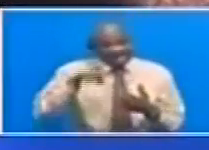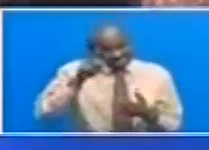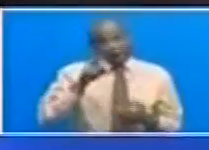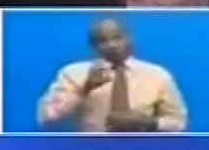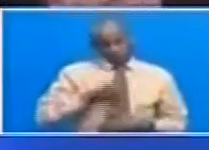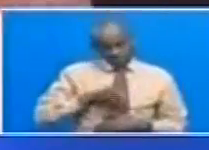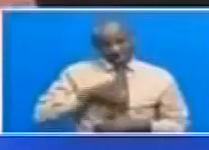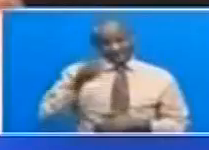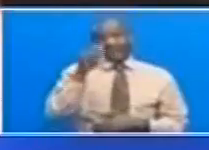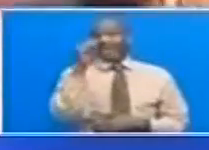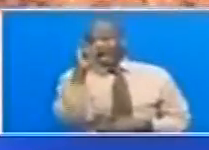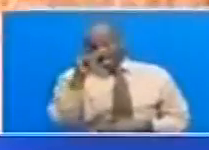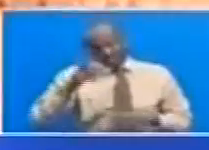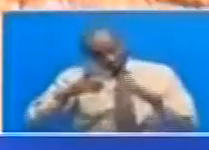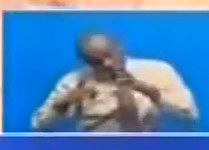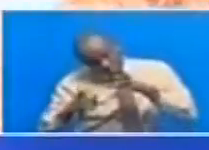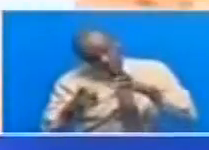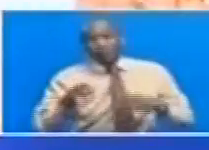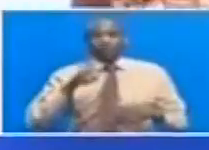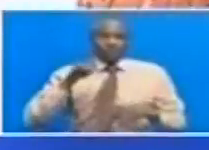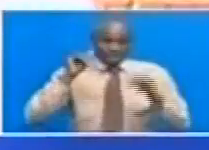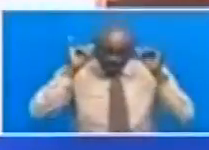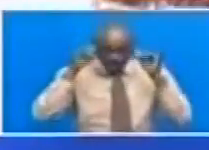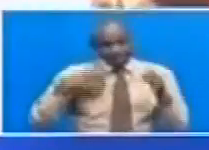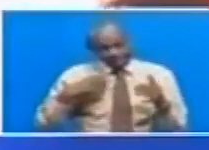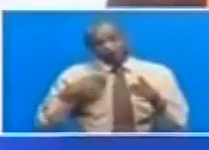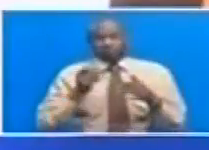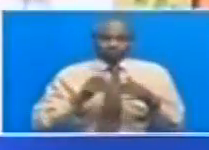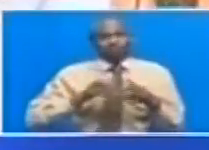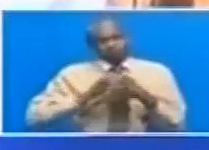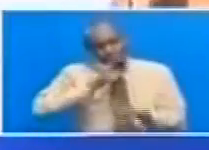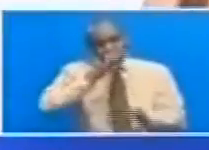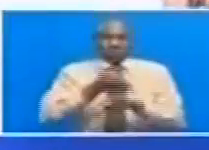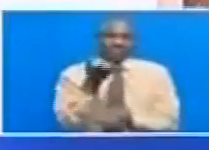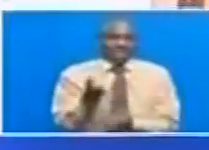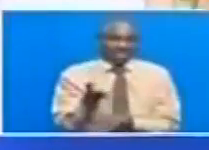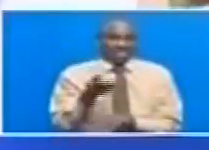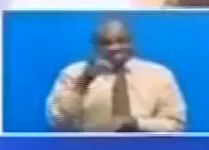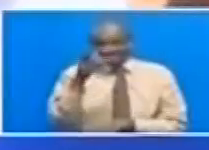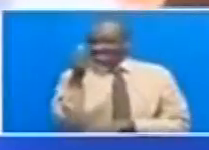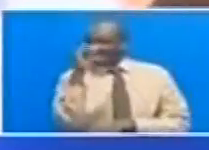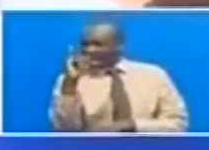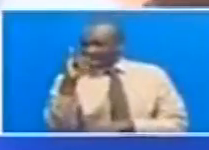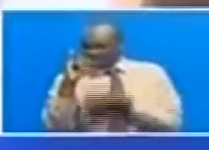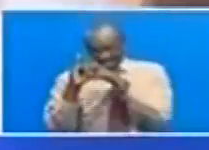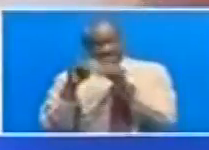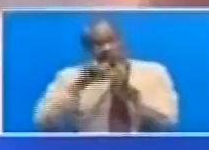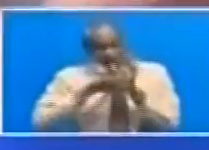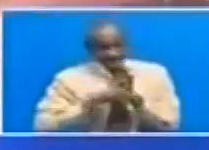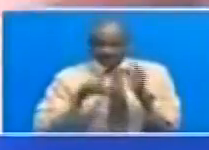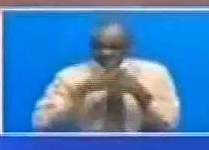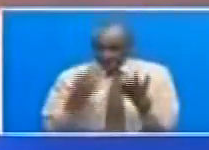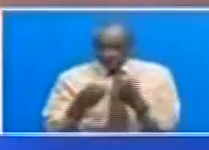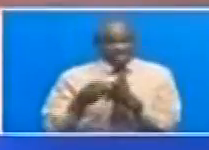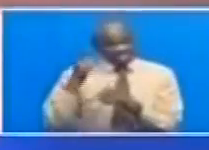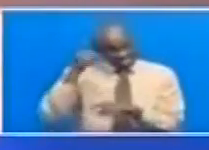female artificial insemination specialists in Elgeyo Marakwet County. The artificial insemination program started